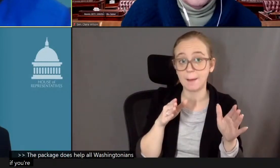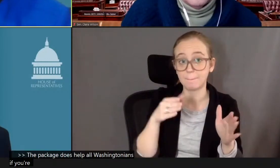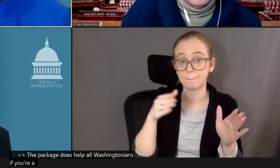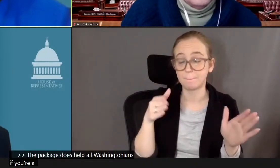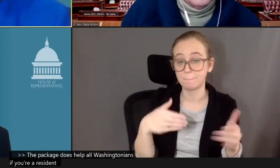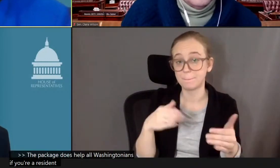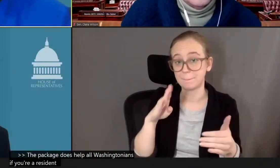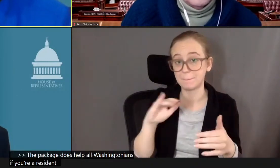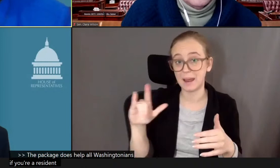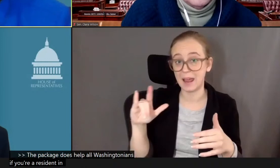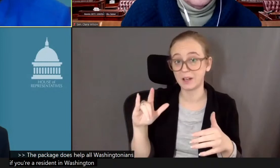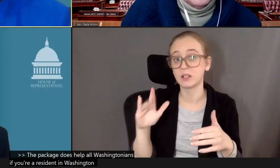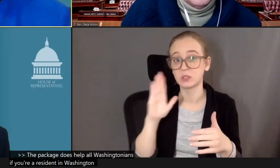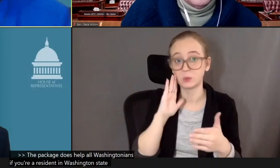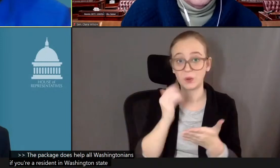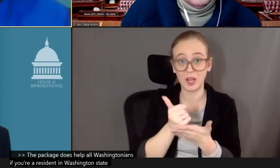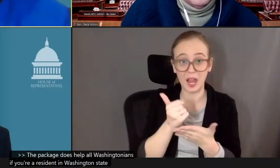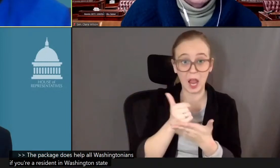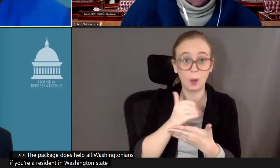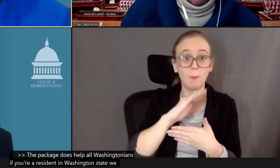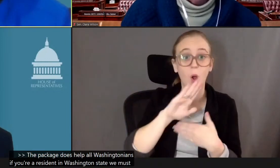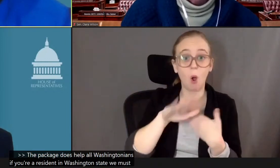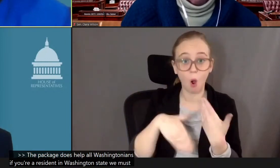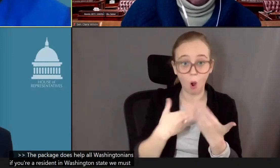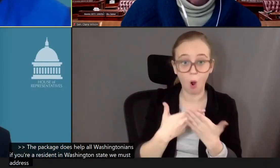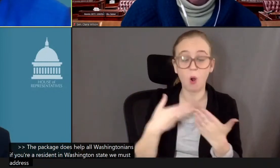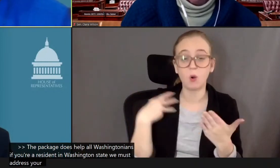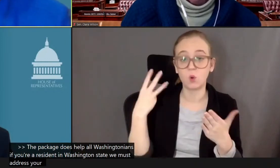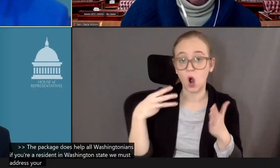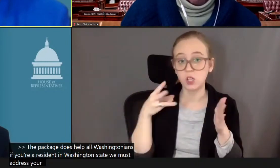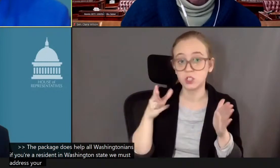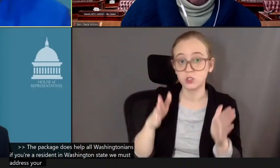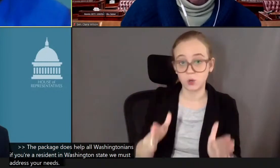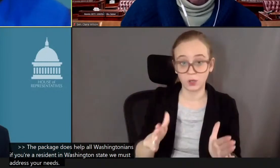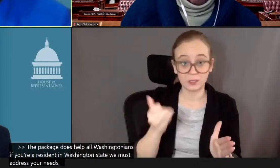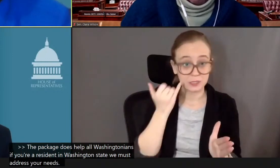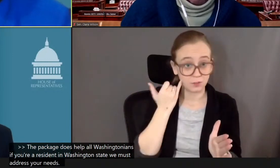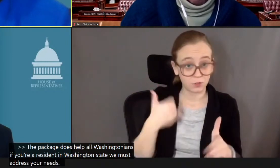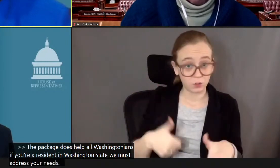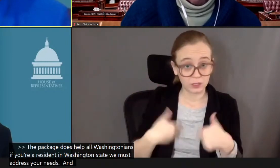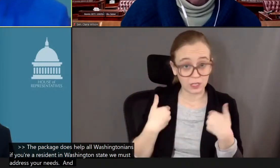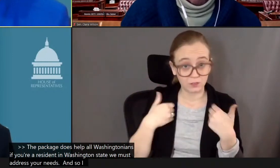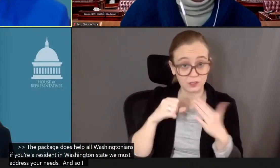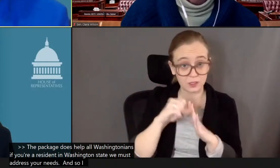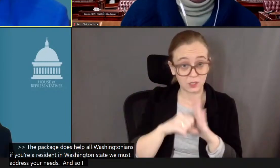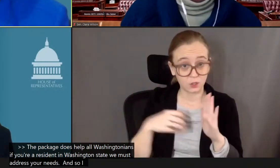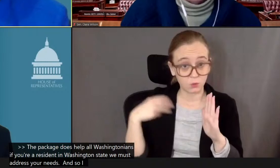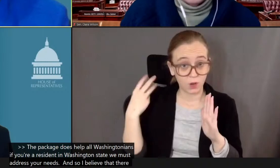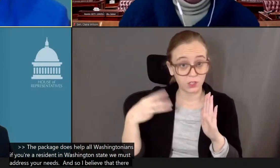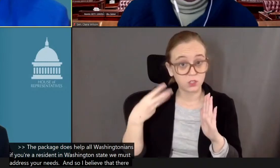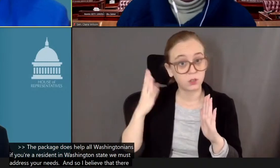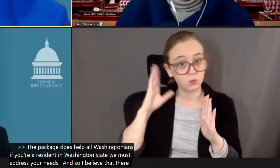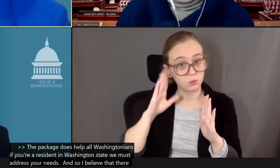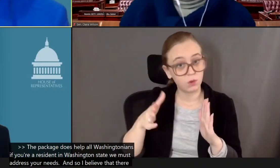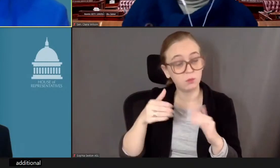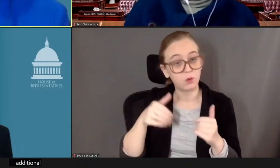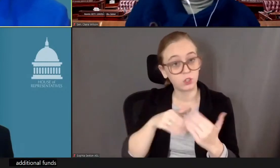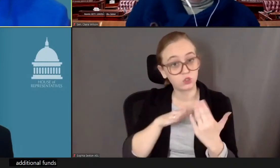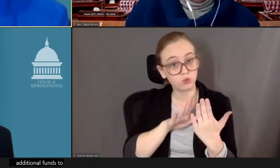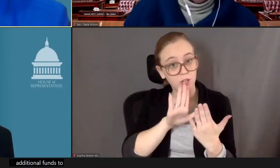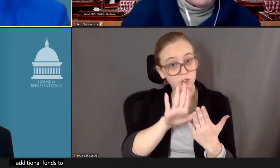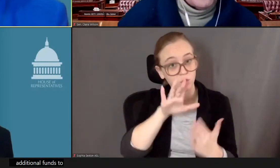we must address your needs. And so I believe that there are additional funds to help folks